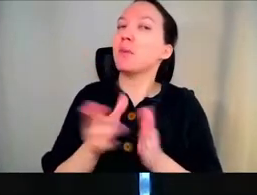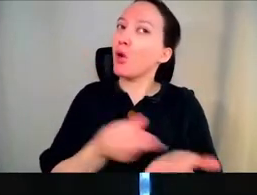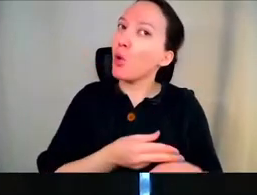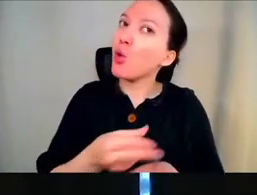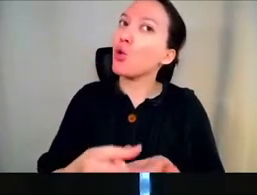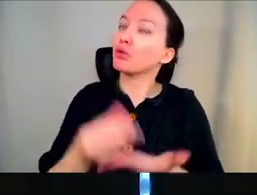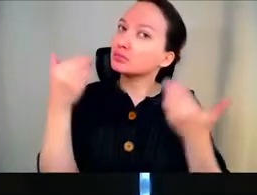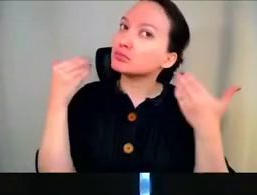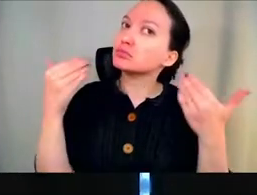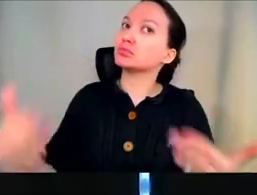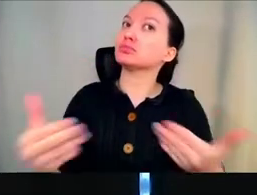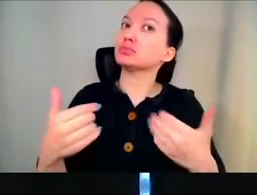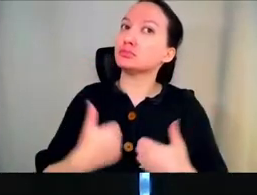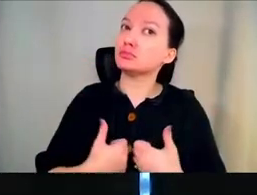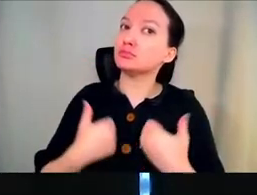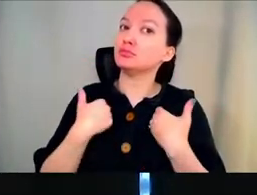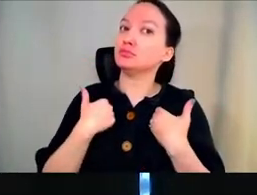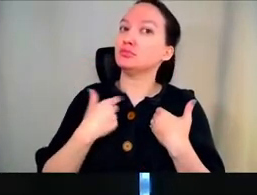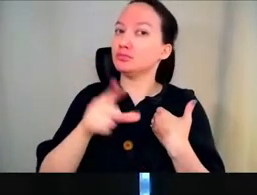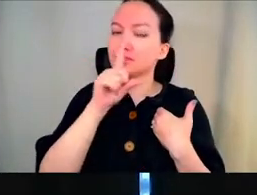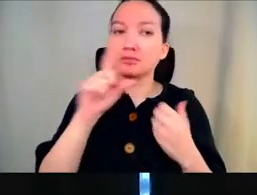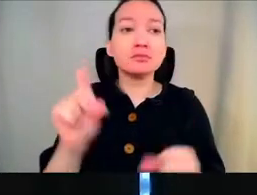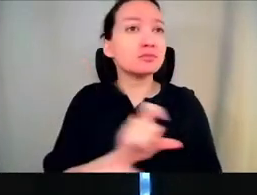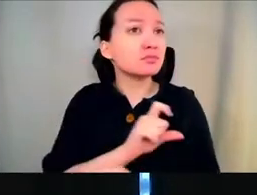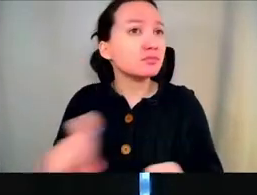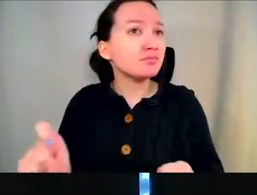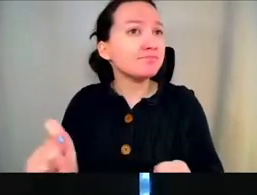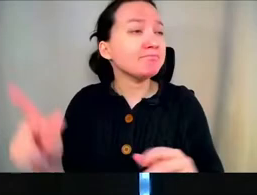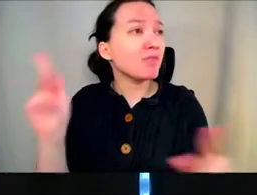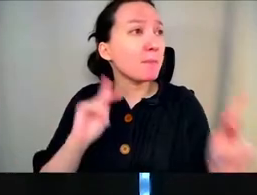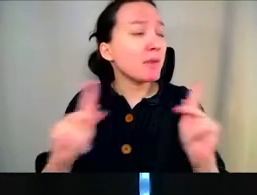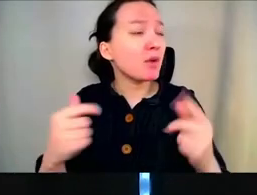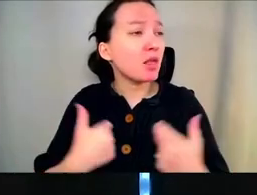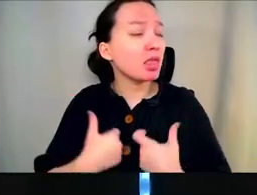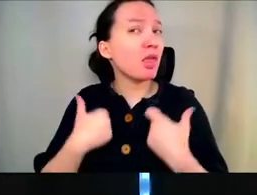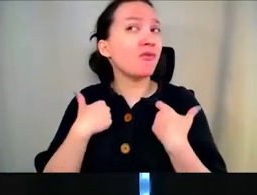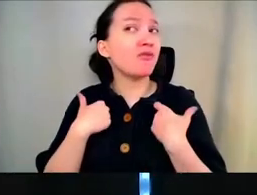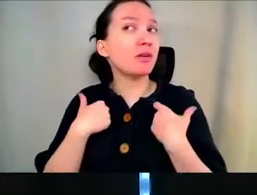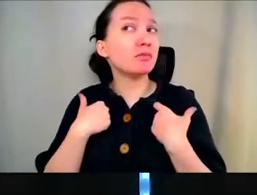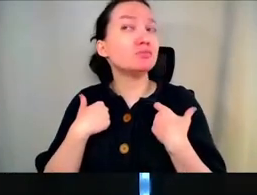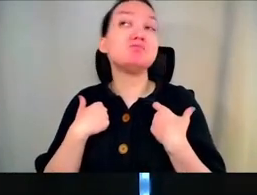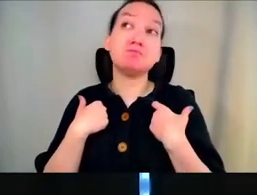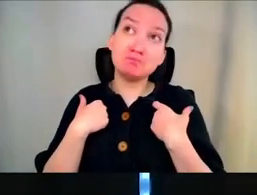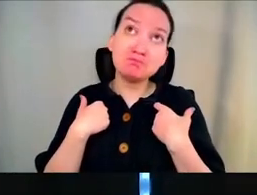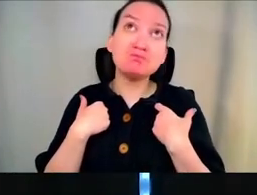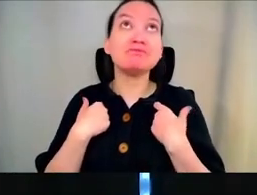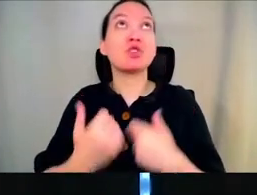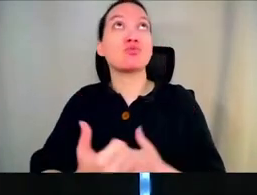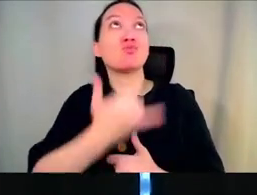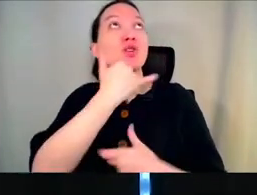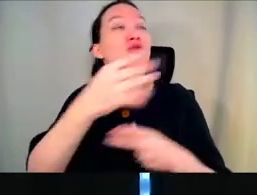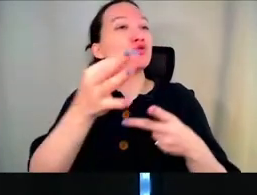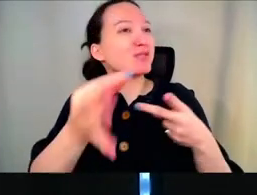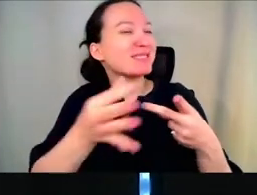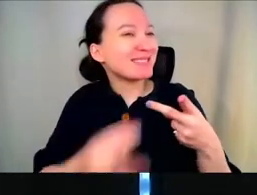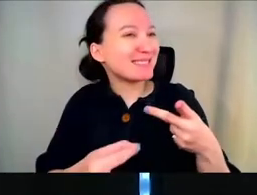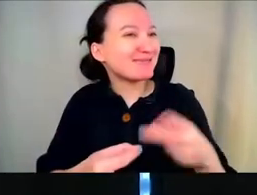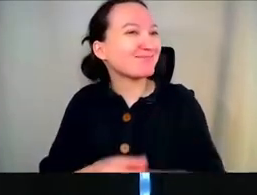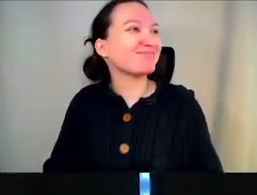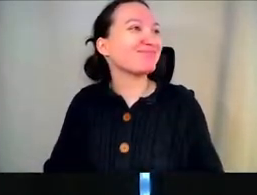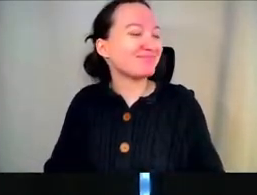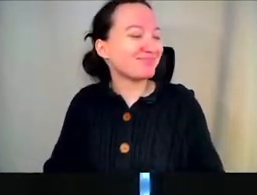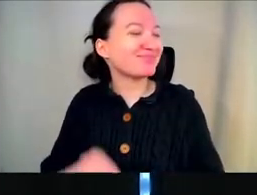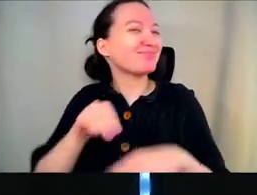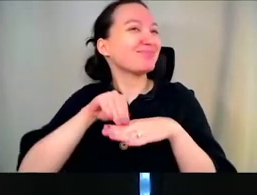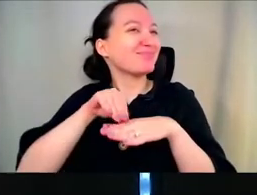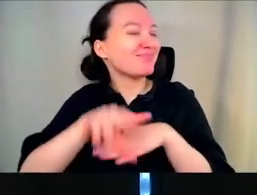move forward in our life. And the reality is, there's people in our life that are making the wrong choices and that are